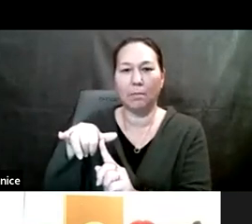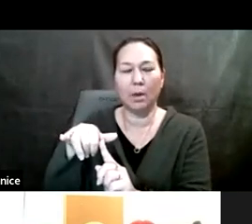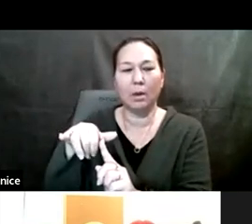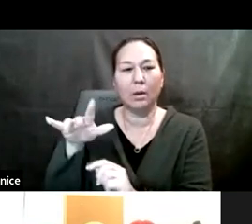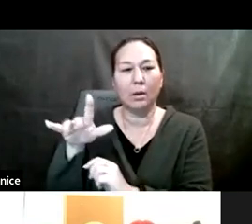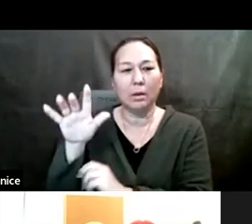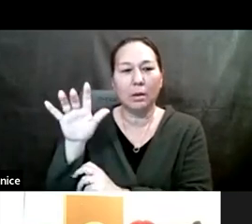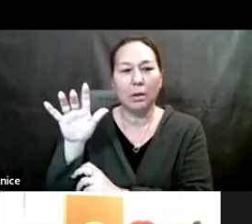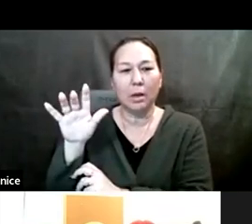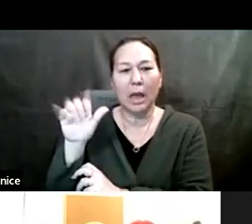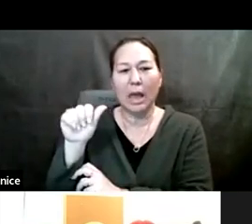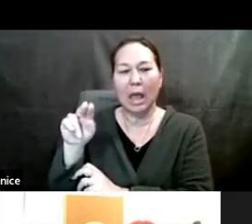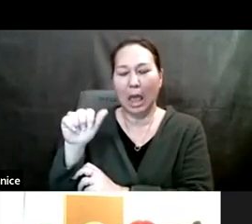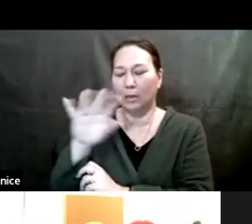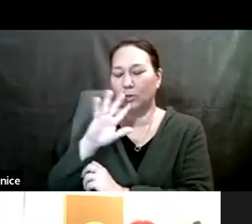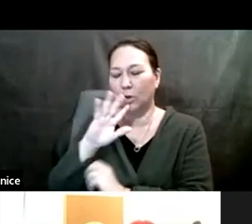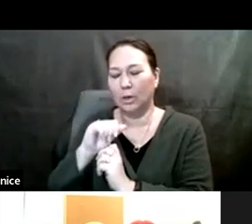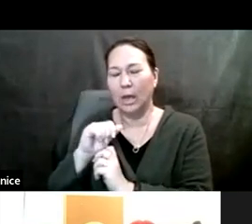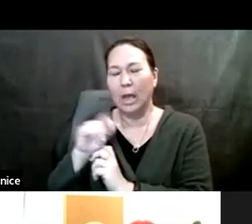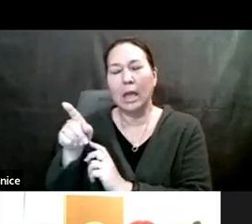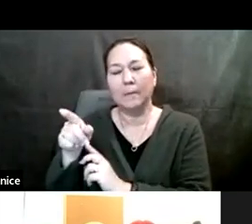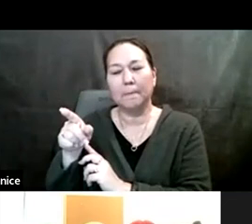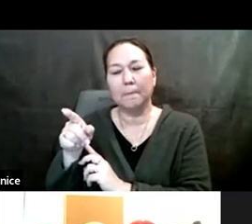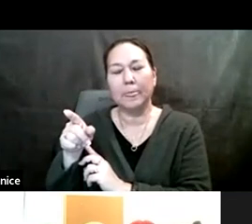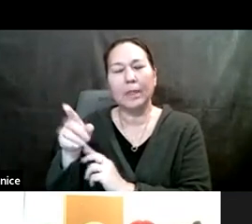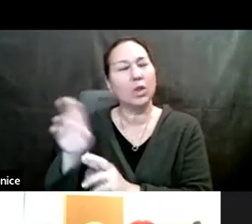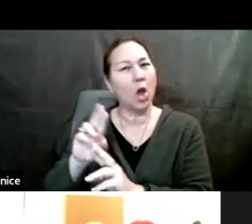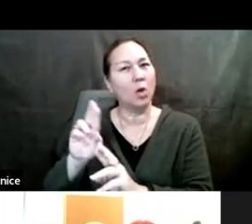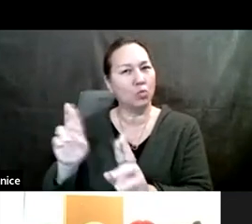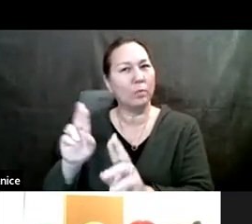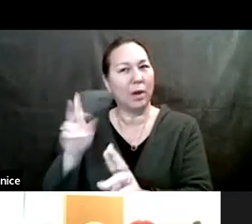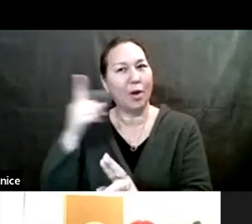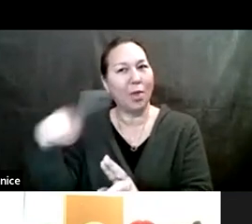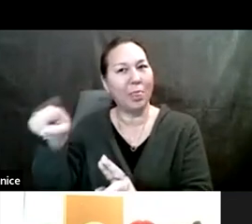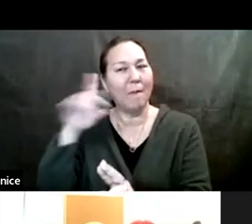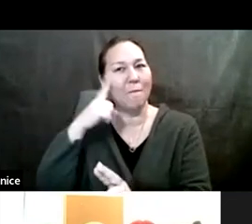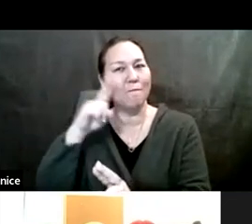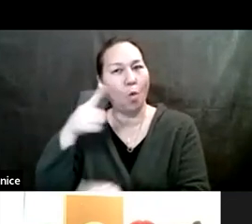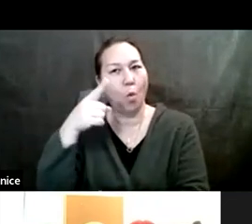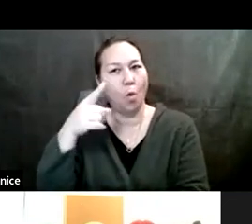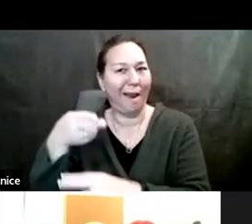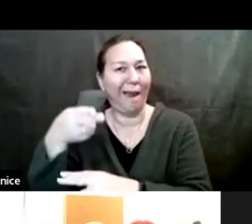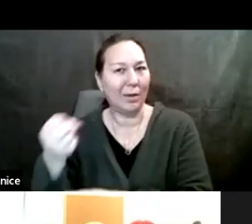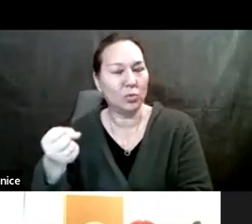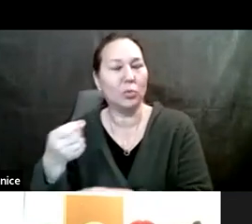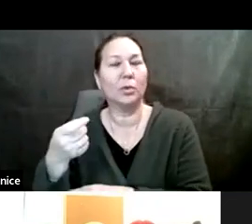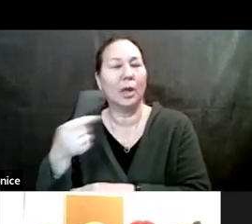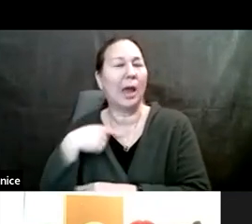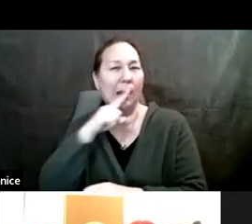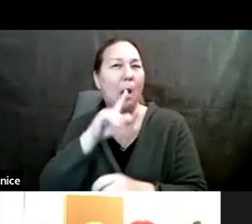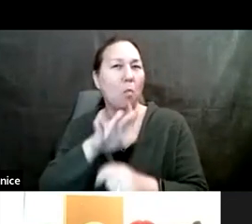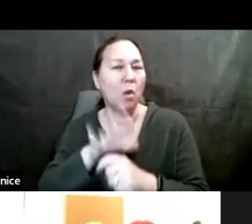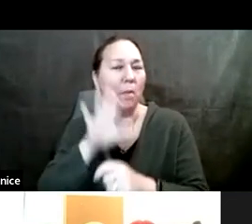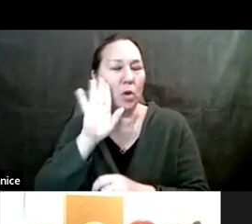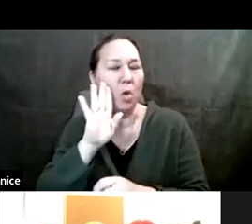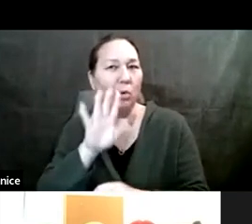targeting those Middle School grades in order to prepare them for high school that's a great question and and I I promise to get back to you on